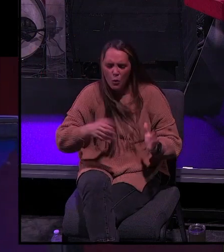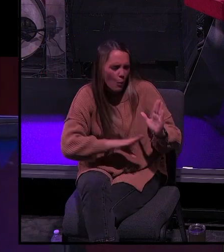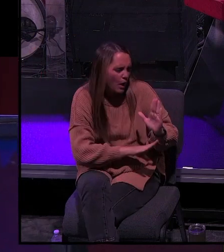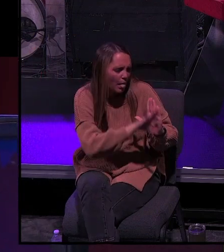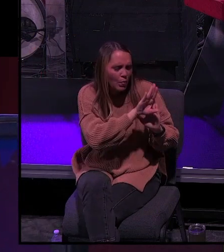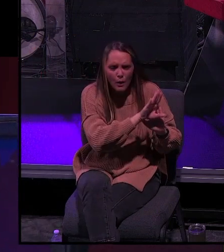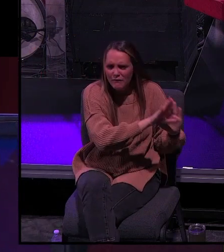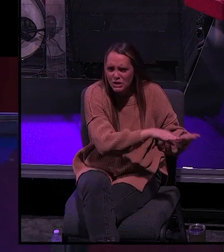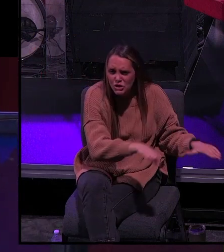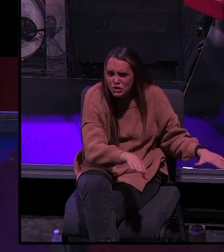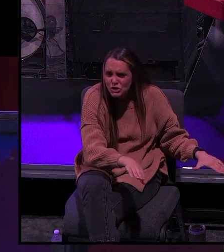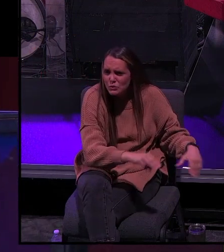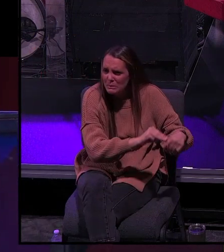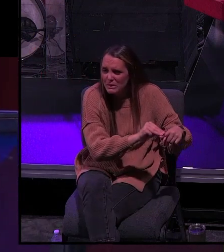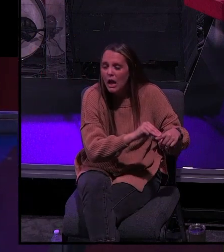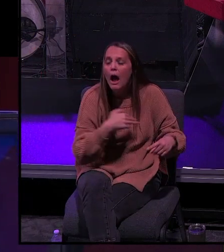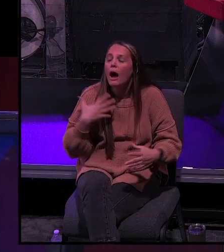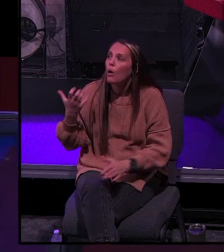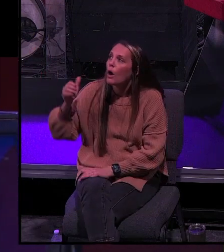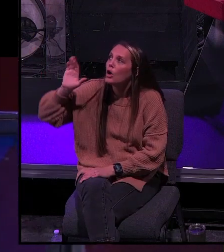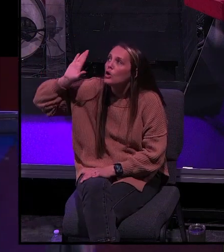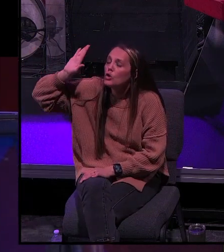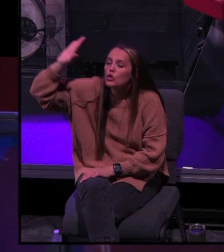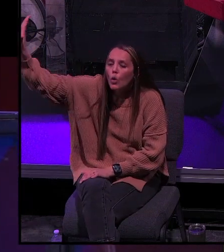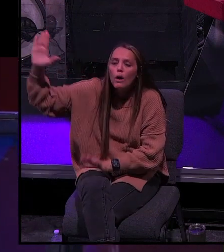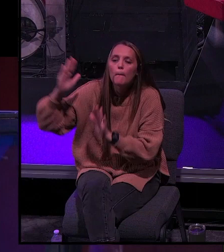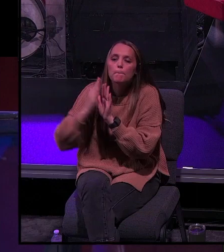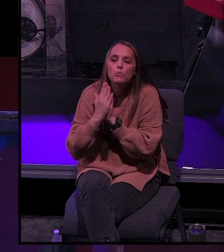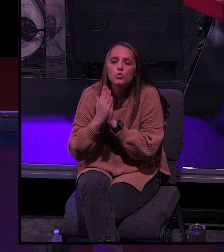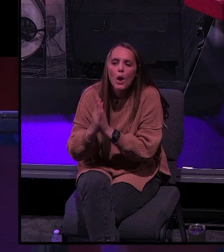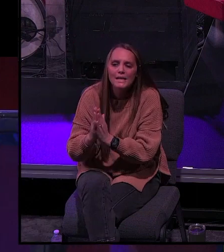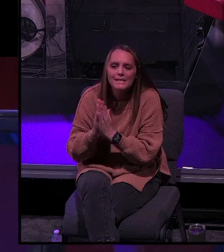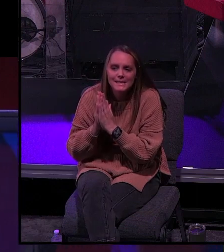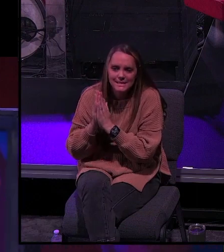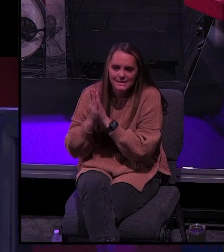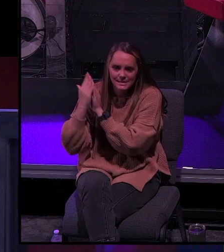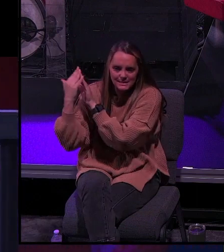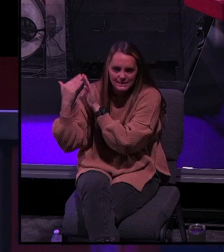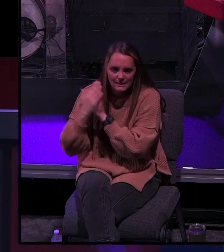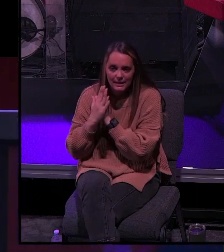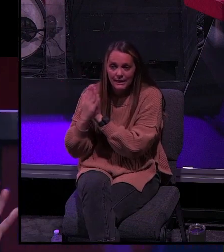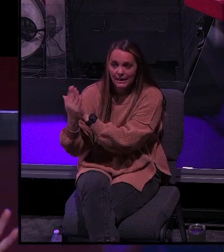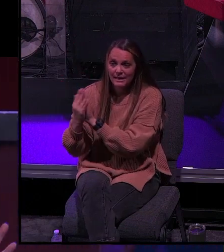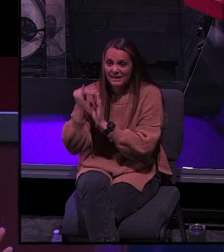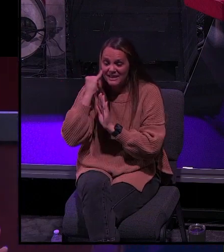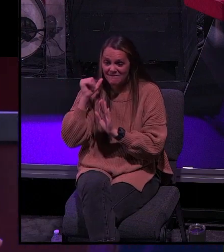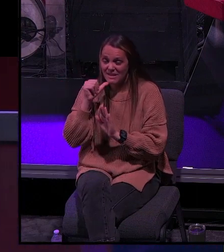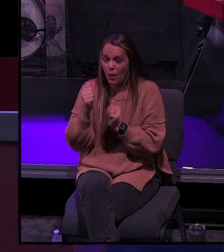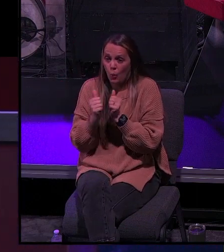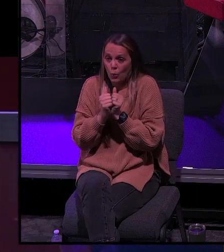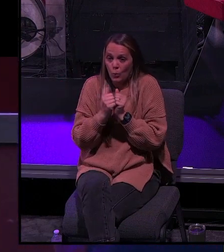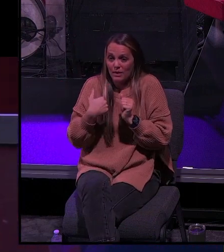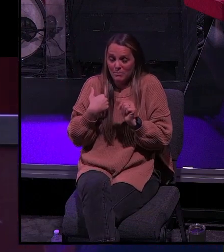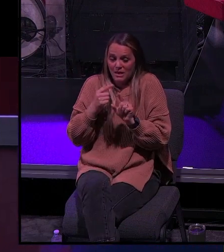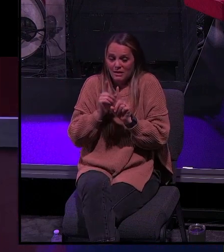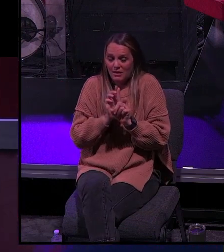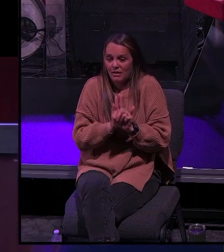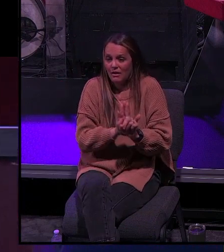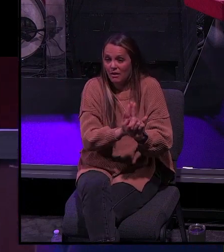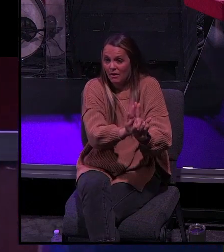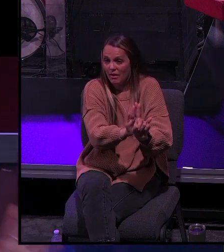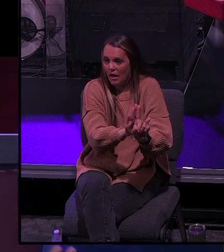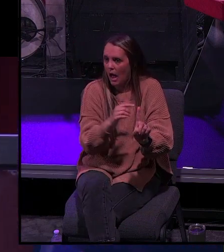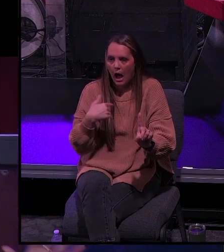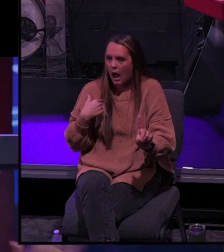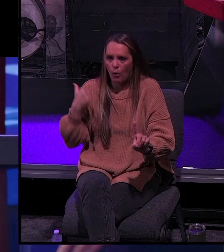your presence. If I don't have your presence, if you're not with me, God, I'm not moving. He is